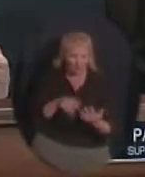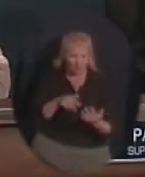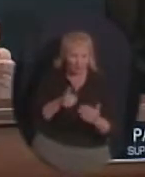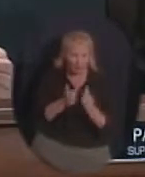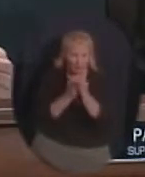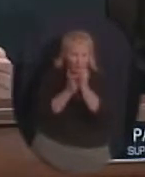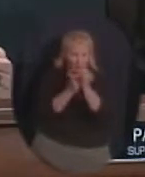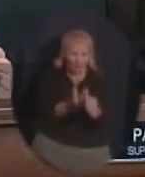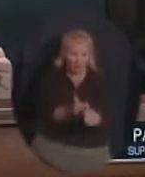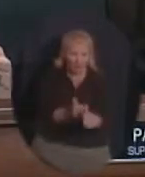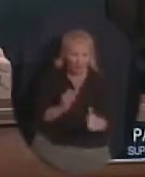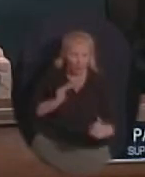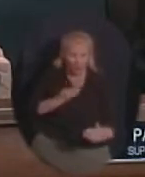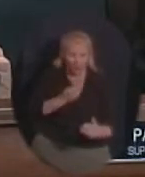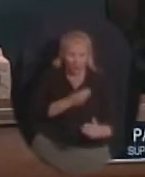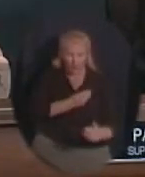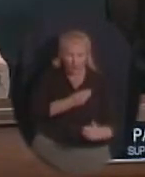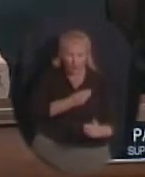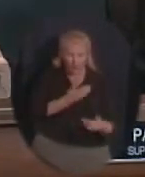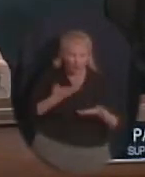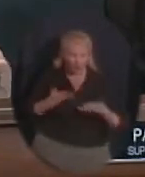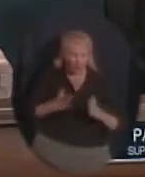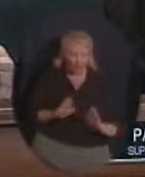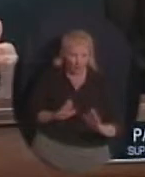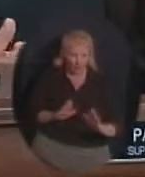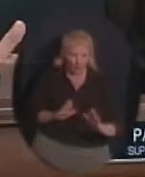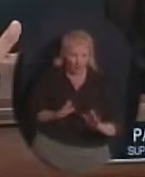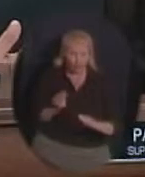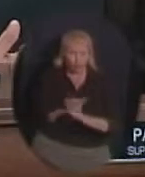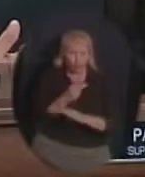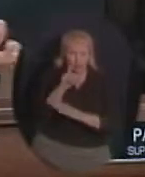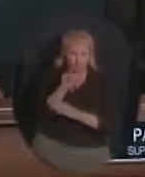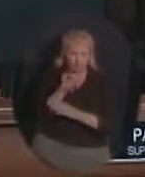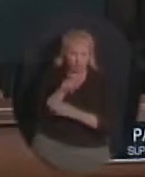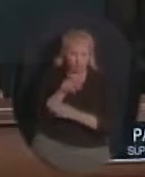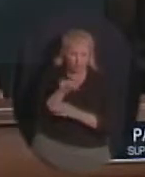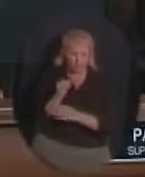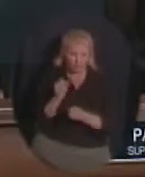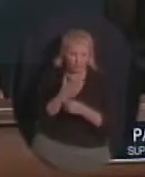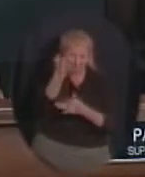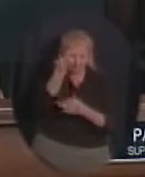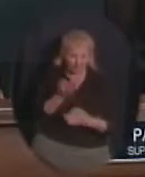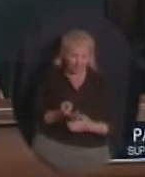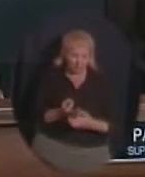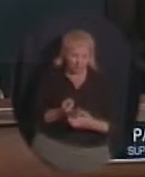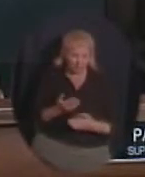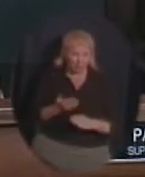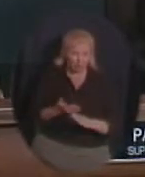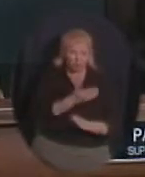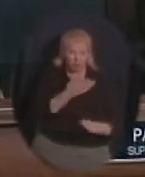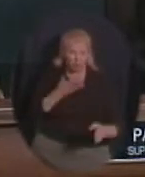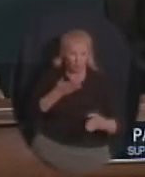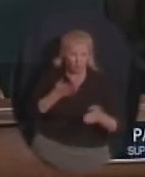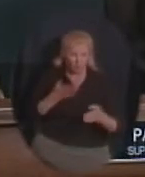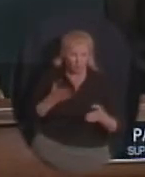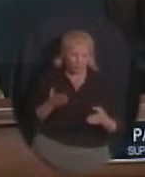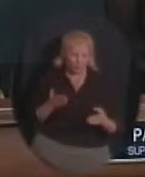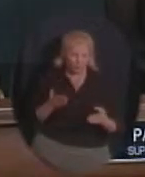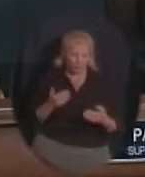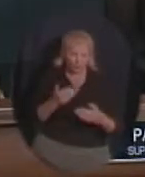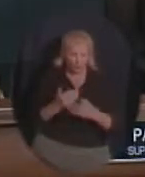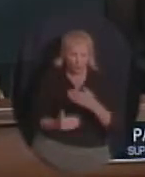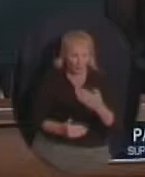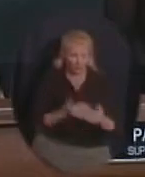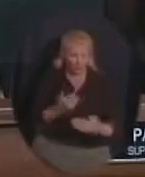being data-driven before we go any further in that area, and give us an opportunity to get feedback from a